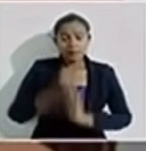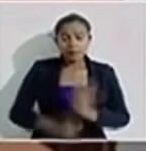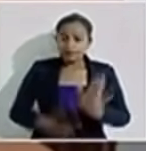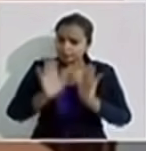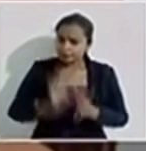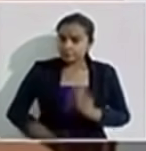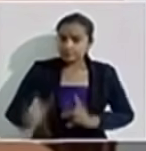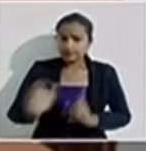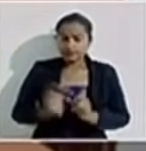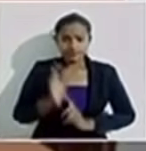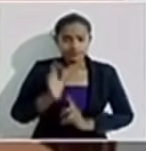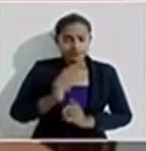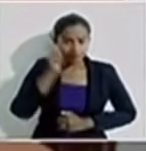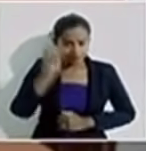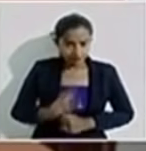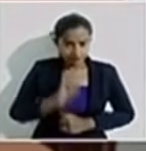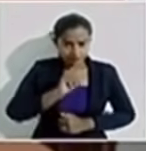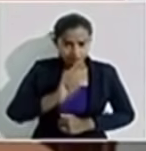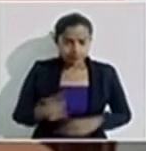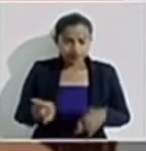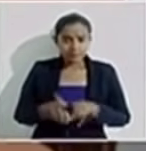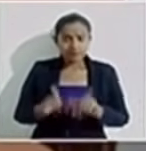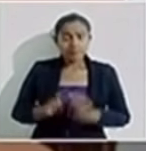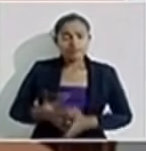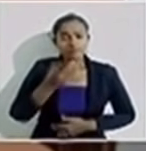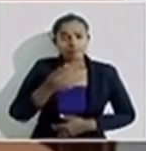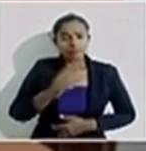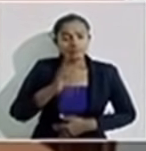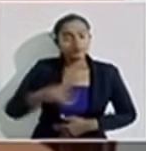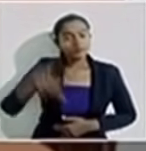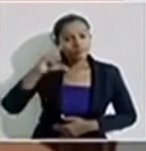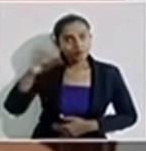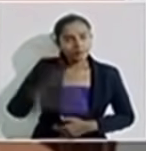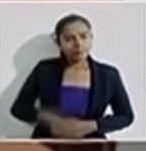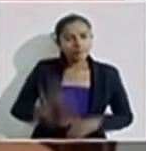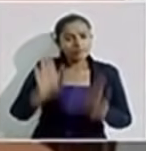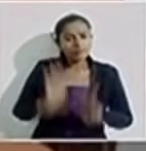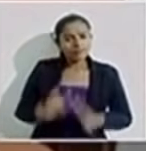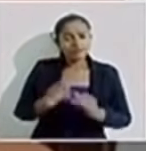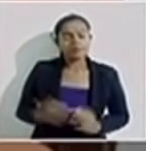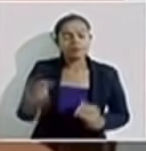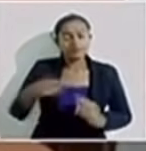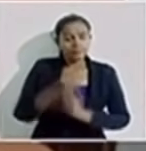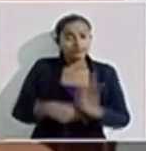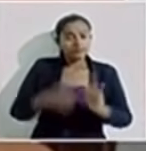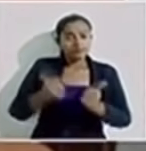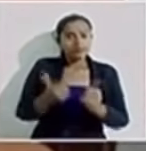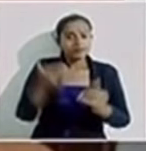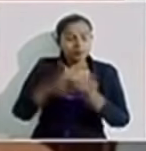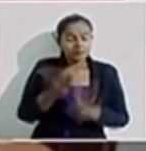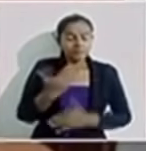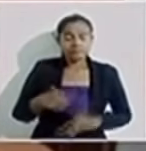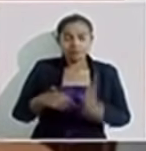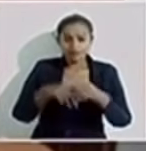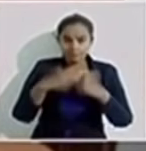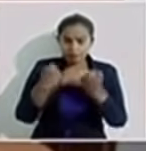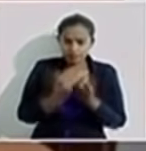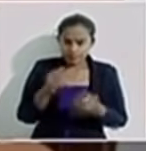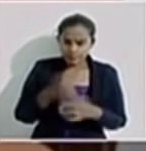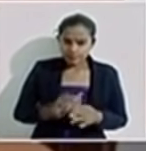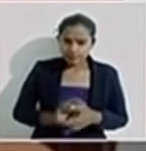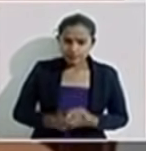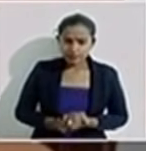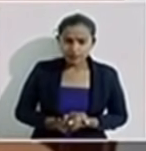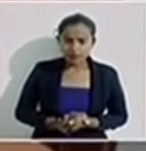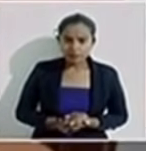same sentiments of the Chinese permanent representative to the UN. The principle of non-interference in the domestic affairs of sovereign states is the